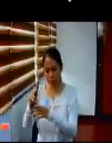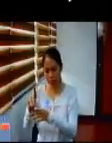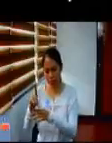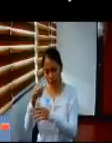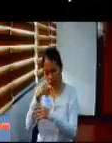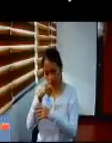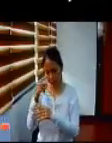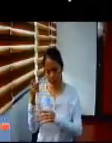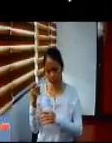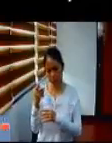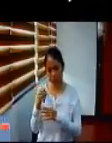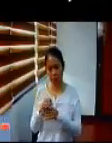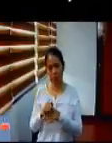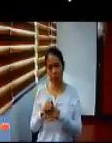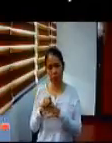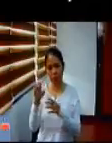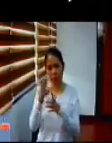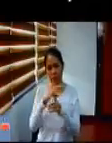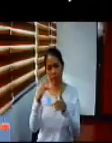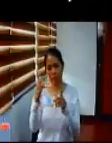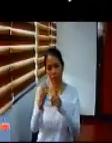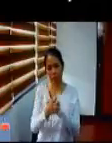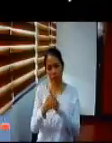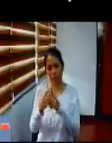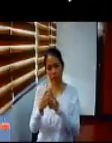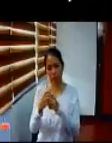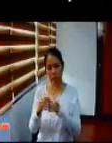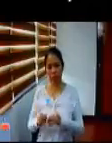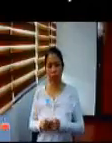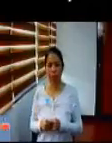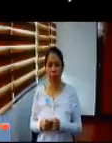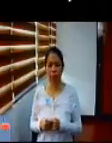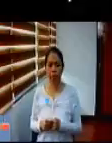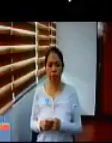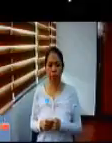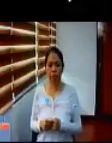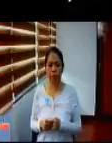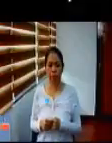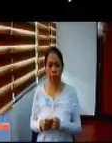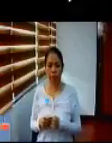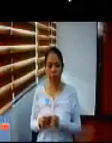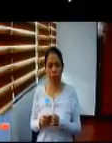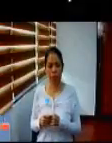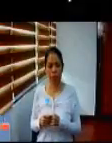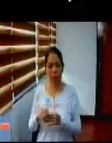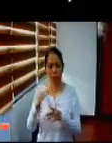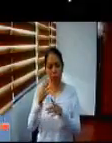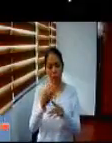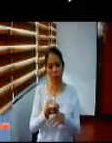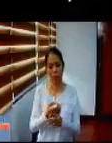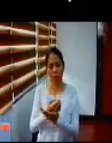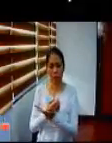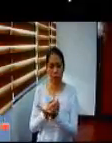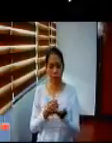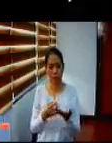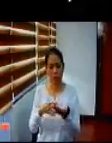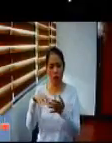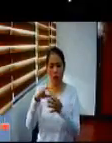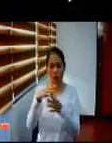biophysical environment and conditions. So it's going to be very, very difficult